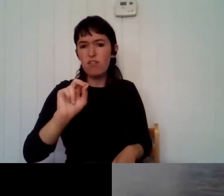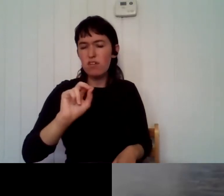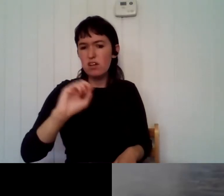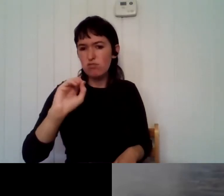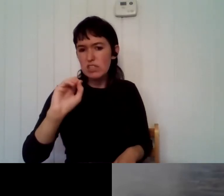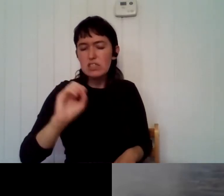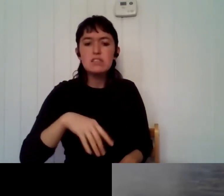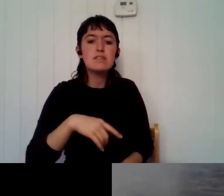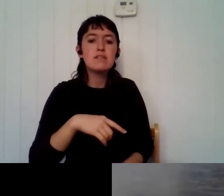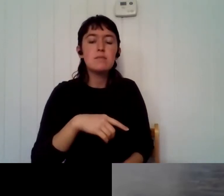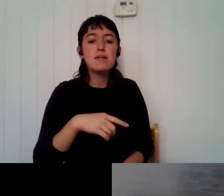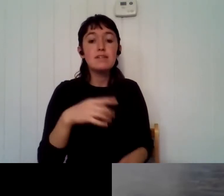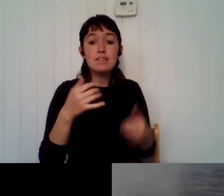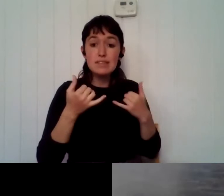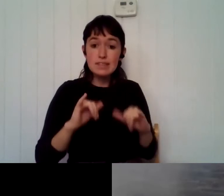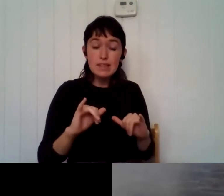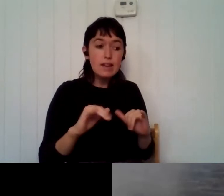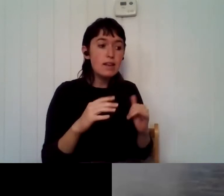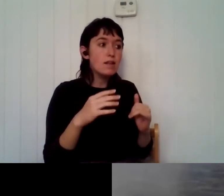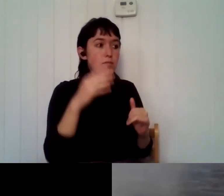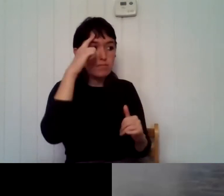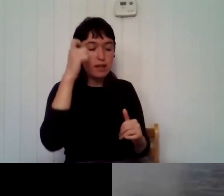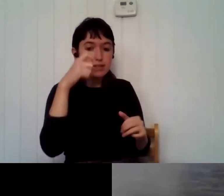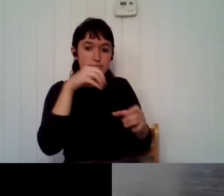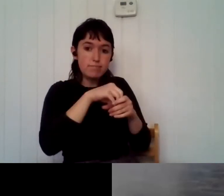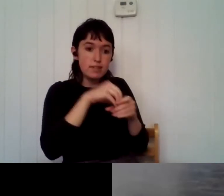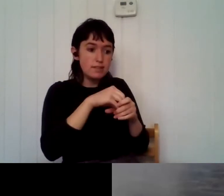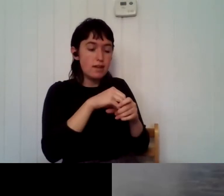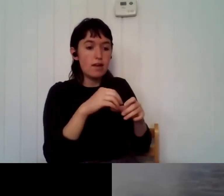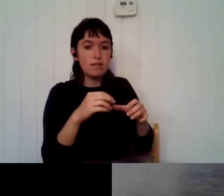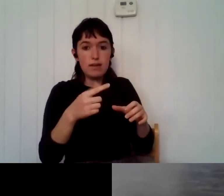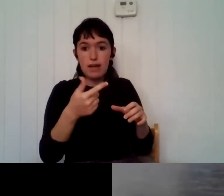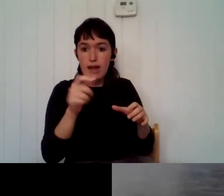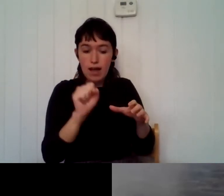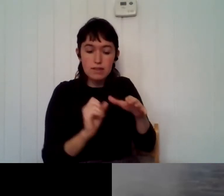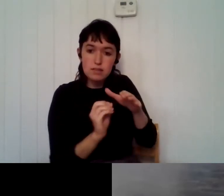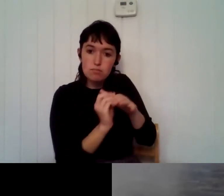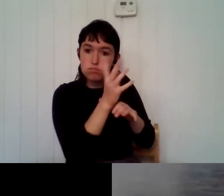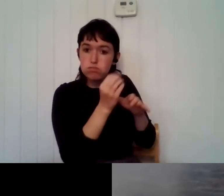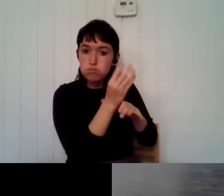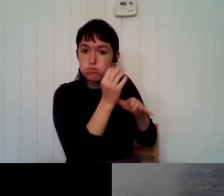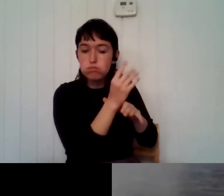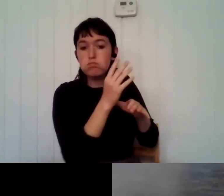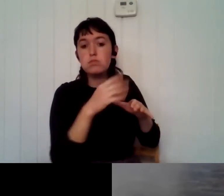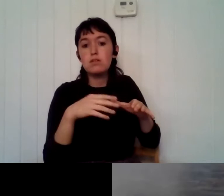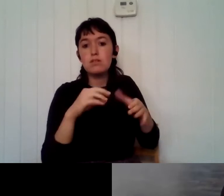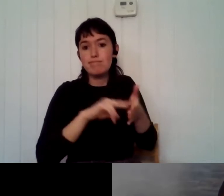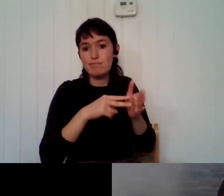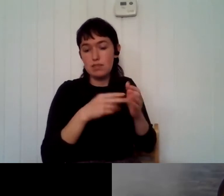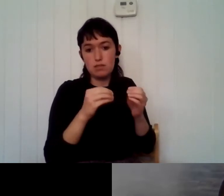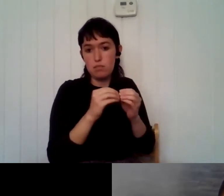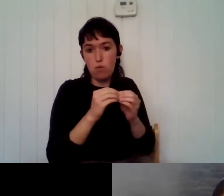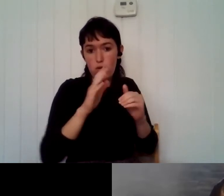coming out from the continuous activity of Cotopaxi, it's very, very hot. It's more than 100 degrees